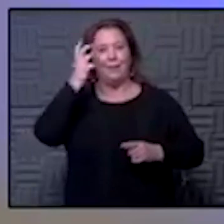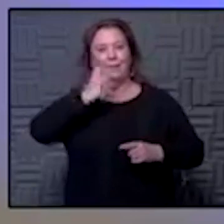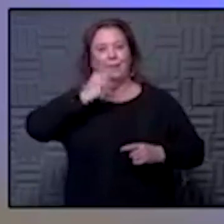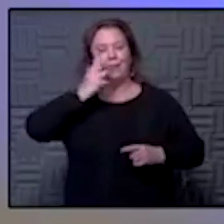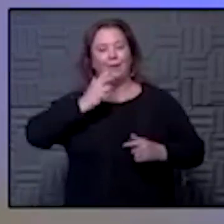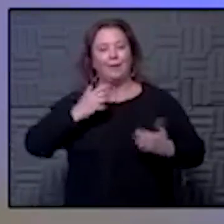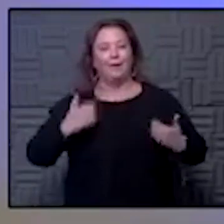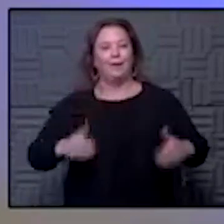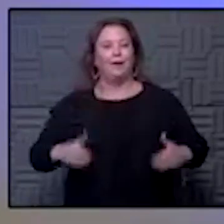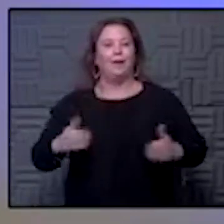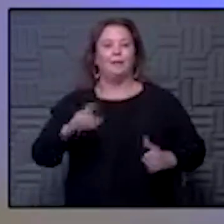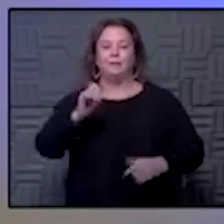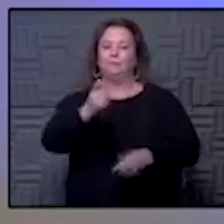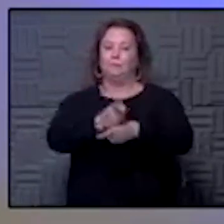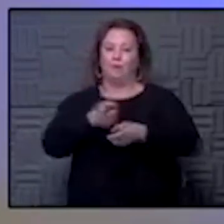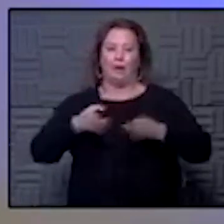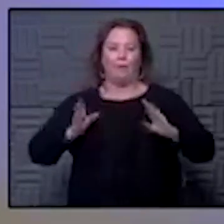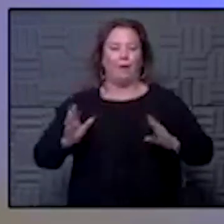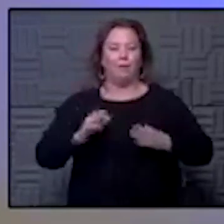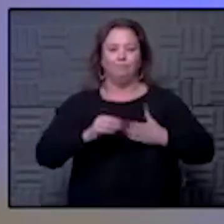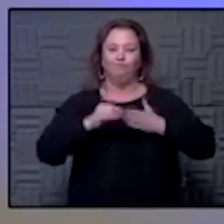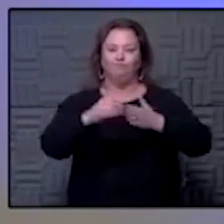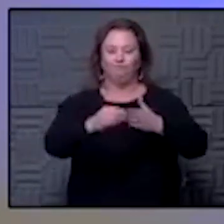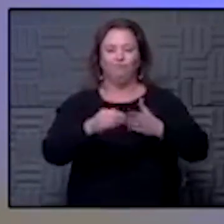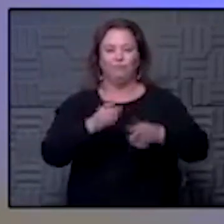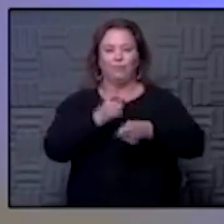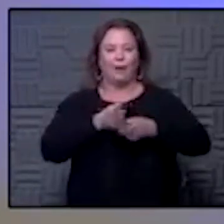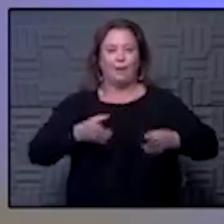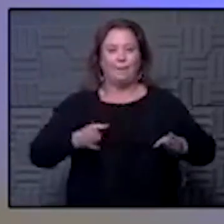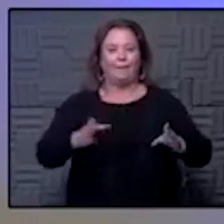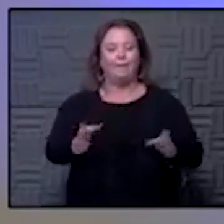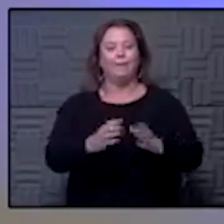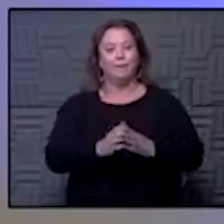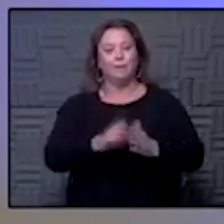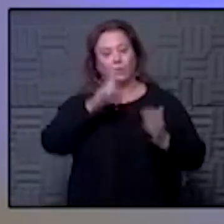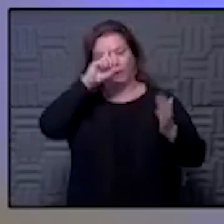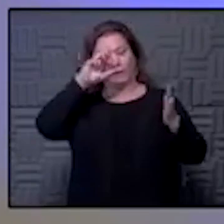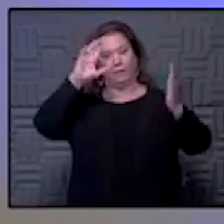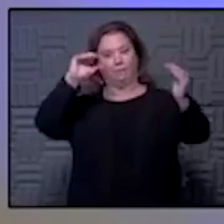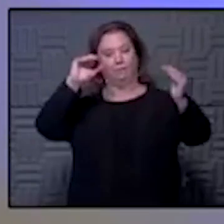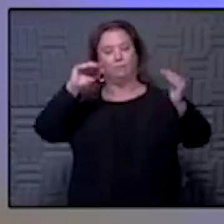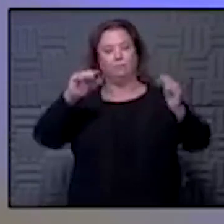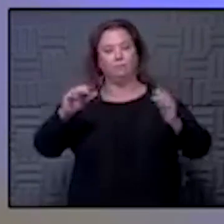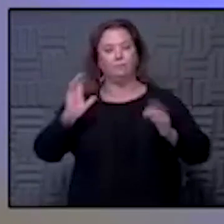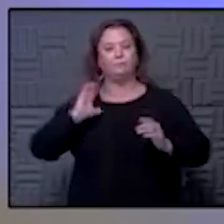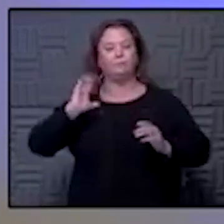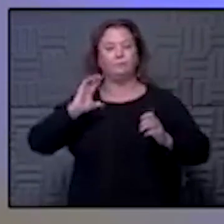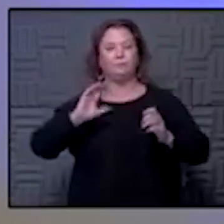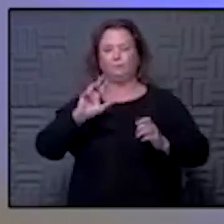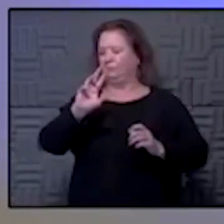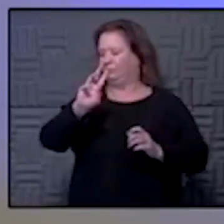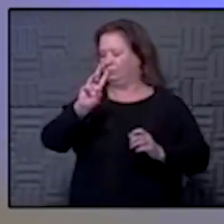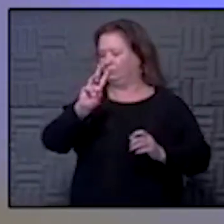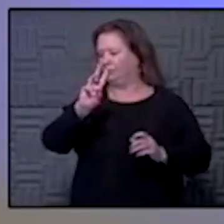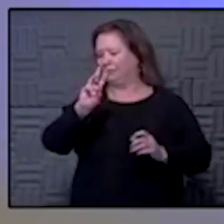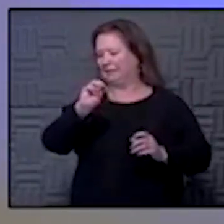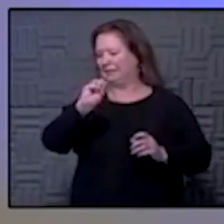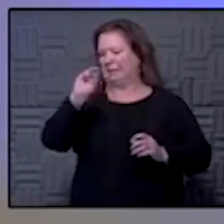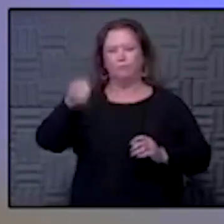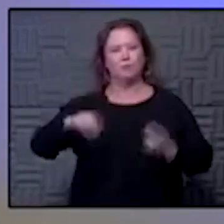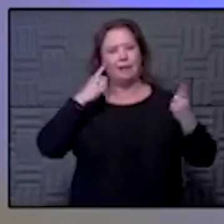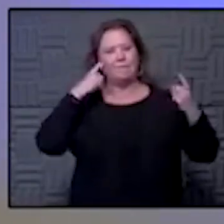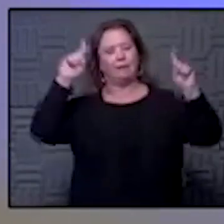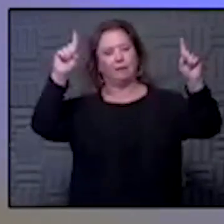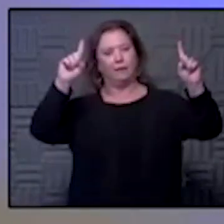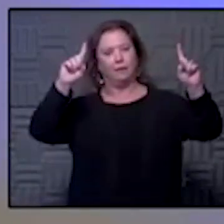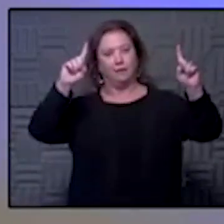this is the right way to go. We anticipated initially that we would have 60% efficacy.